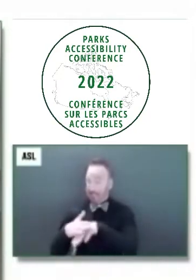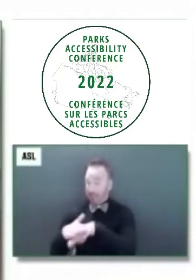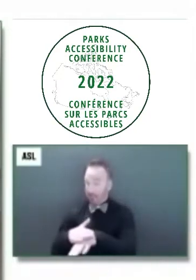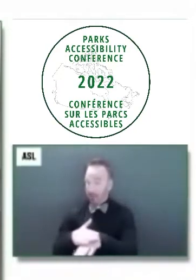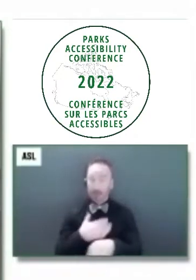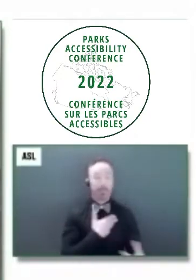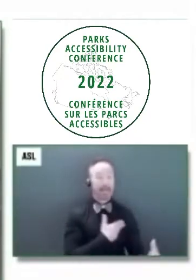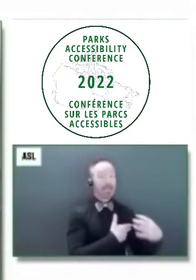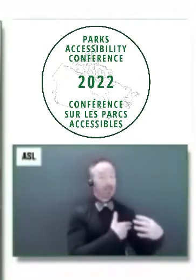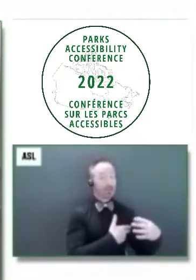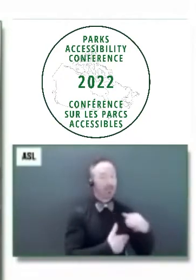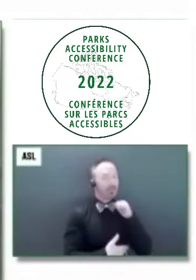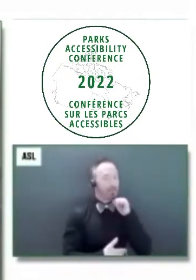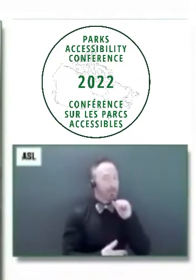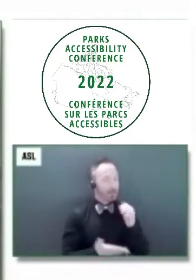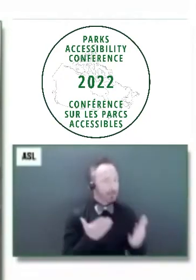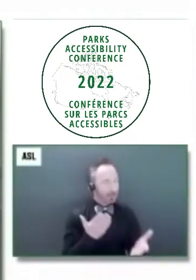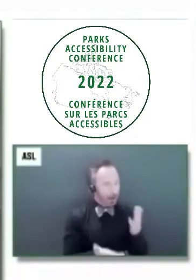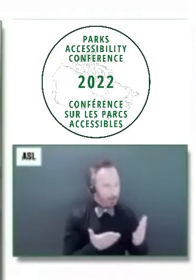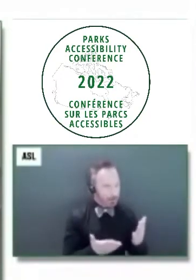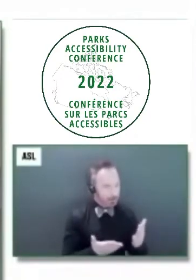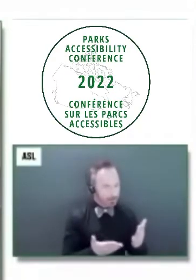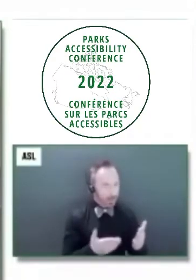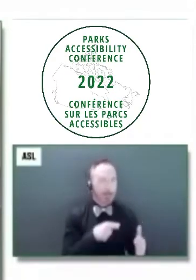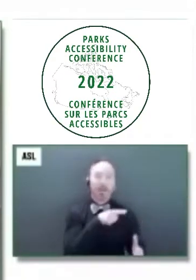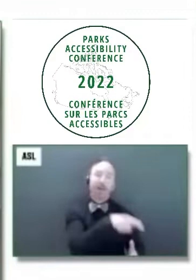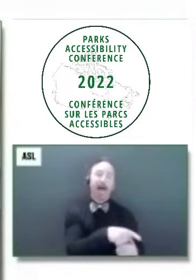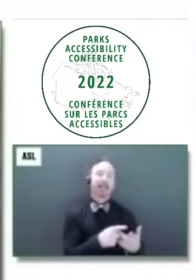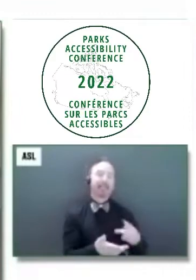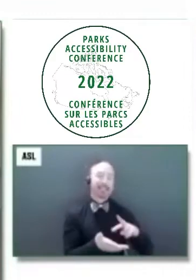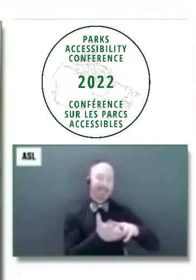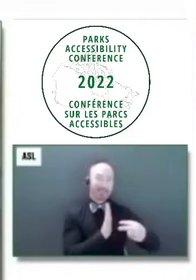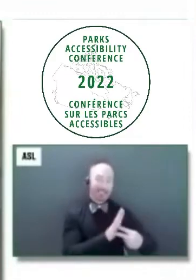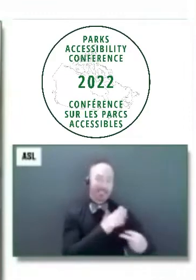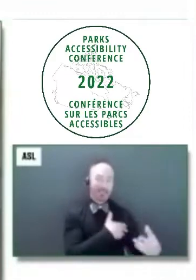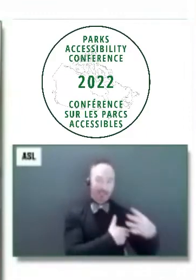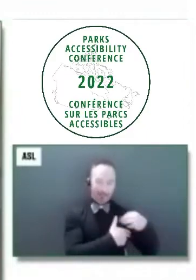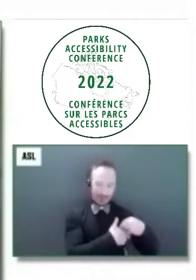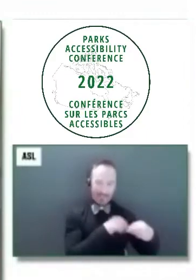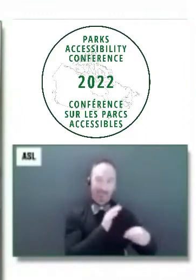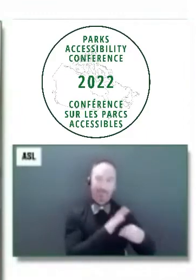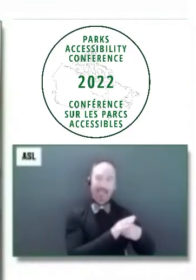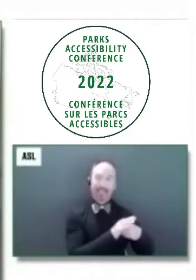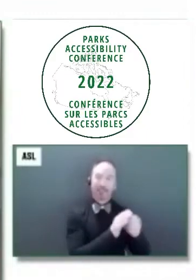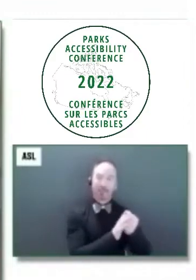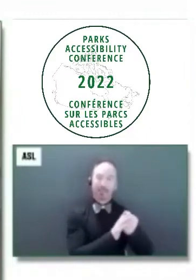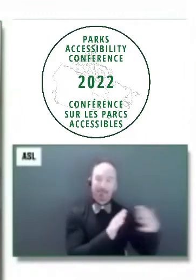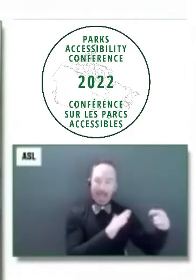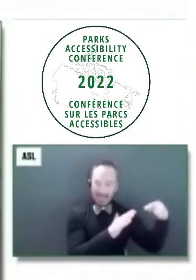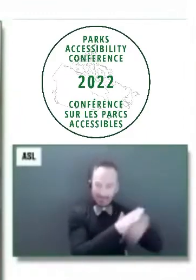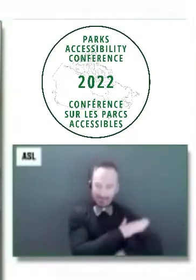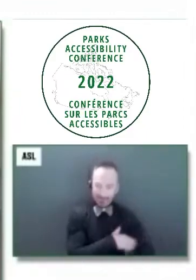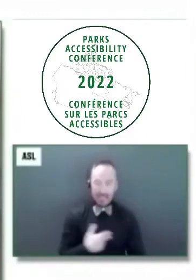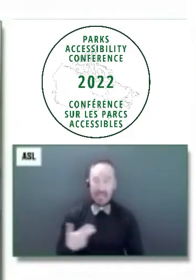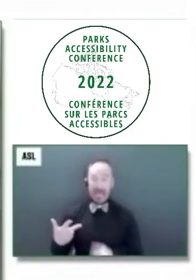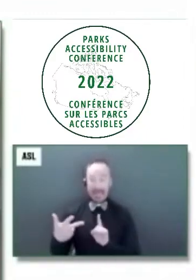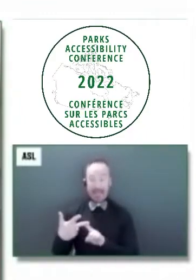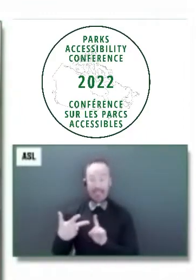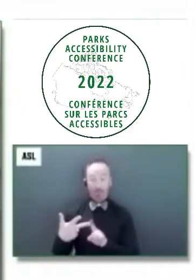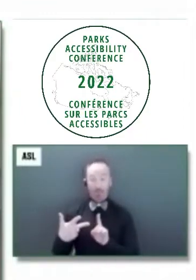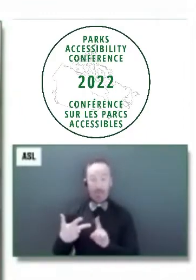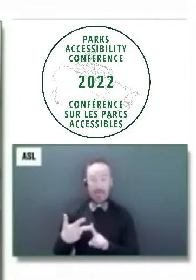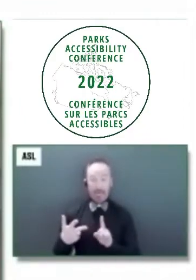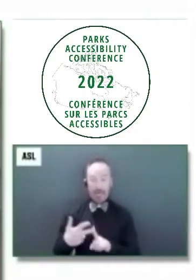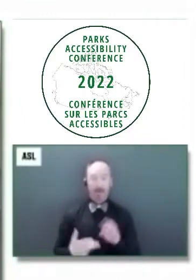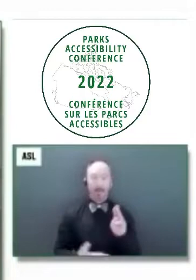you're stretching that definition of inclusion. Coffee shop number three offered a multi-sensory experience. Not only would they